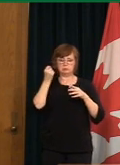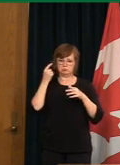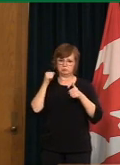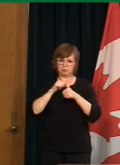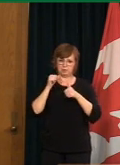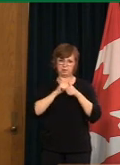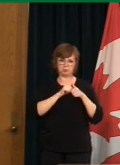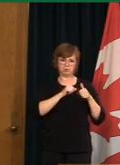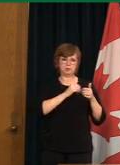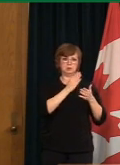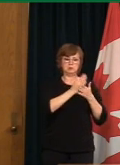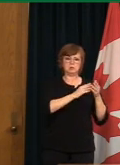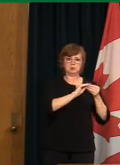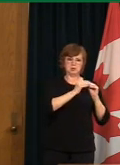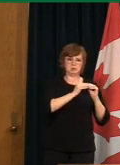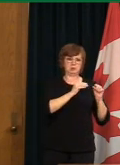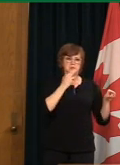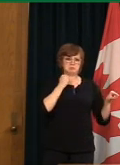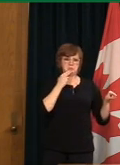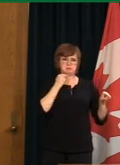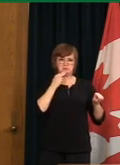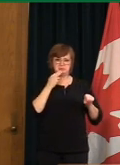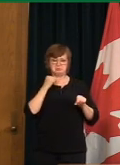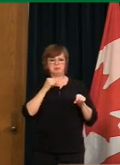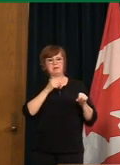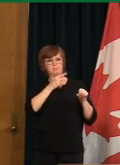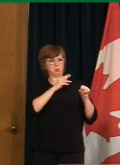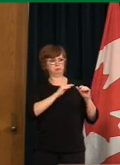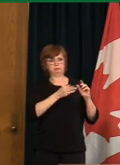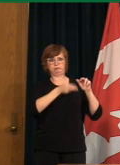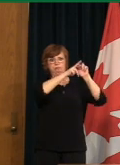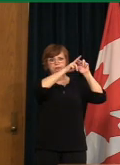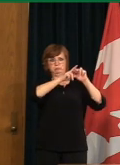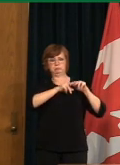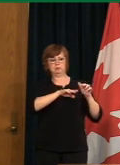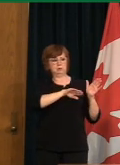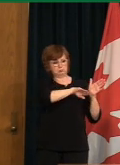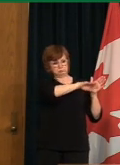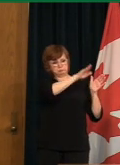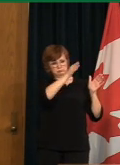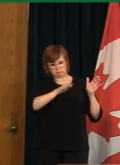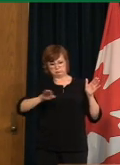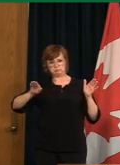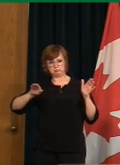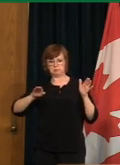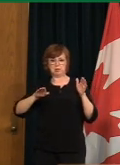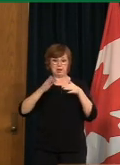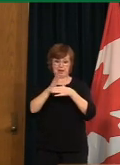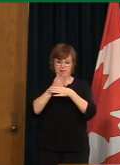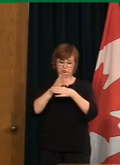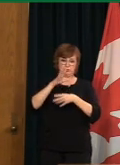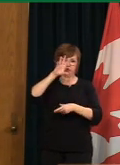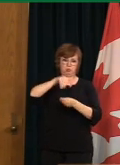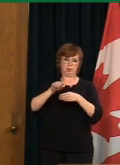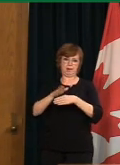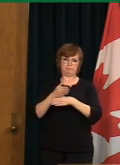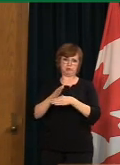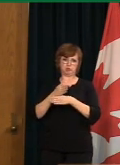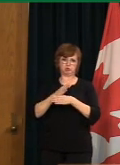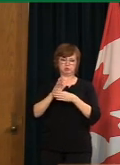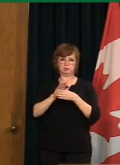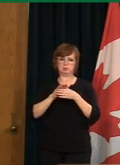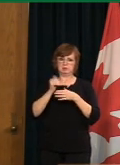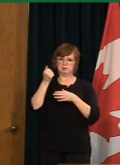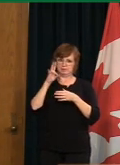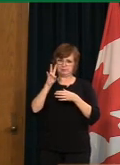case numbers, we've had some days of very high case numbers, but our average still is higher than where we want to be, and as our 7-day average this